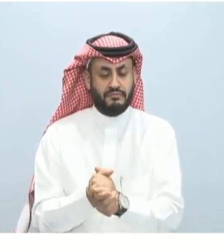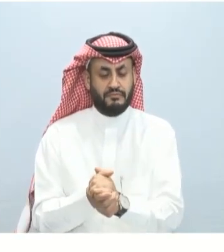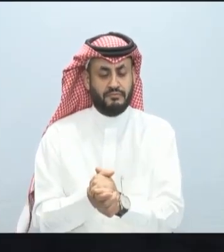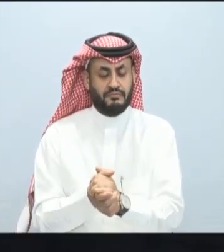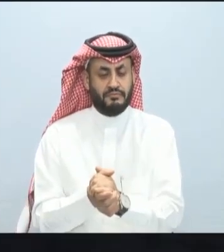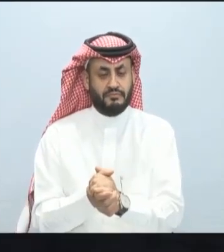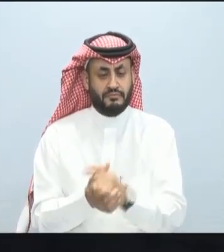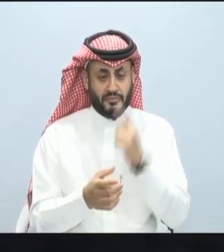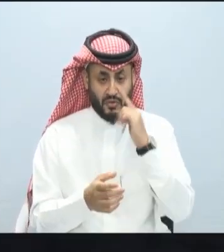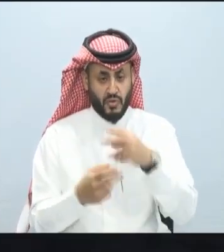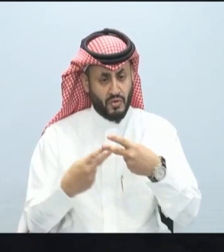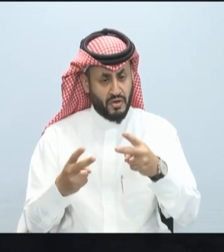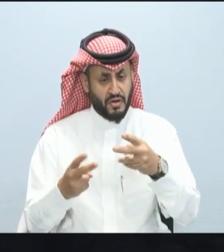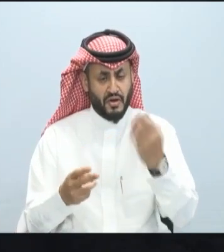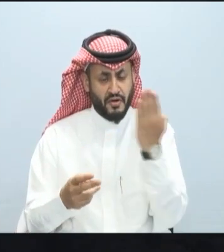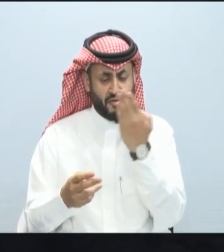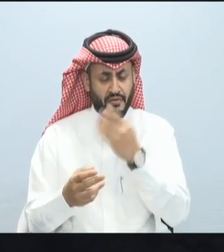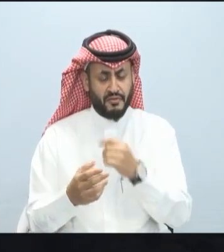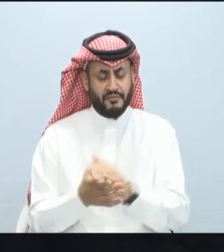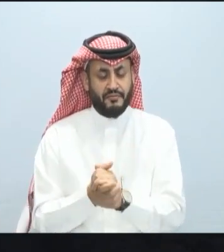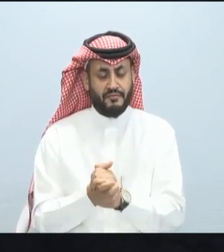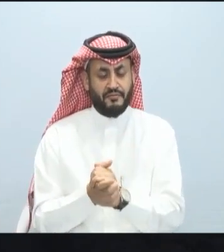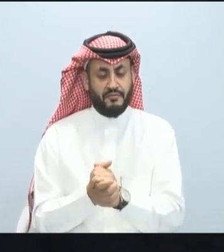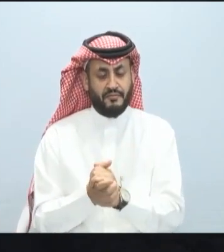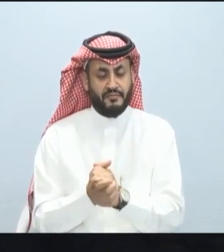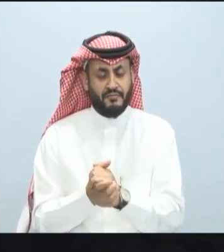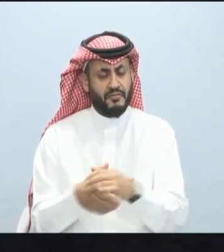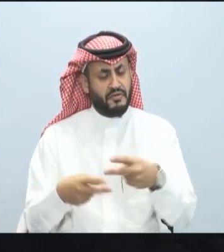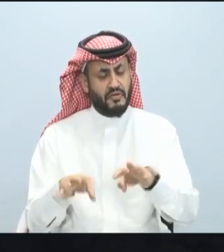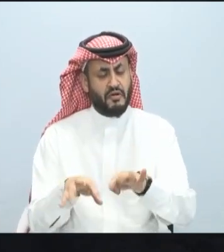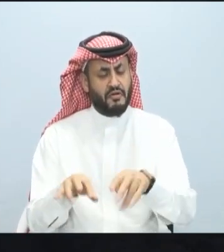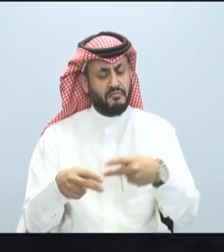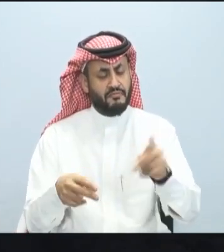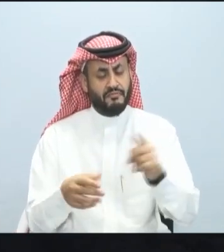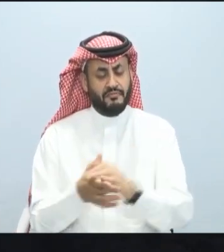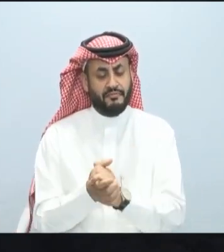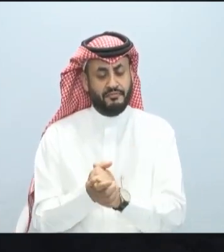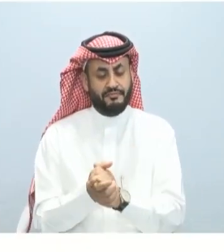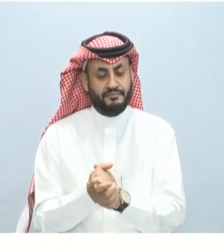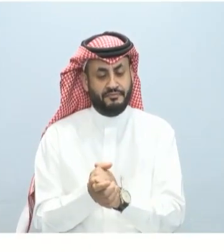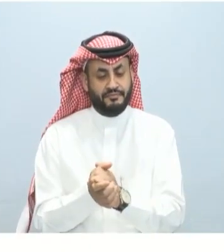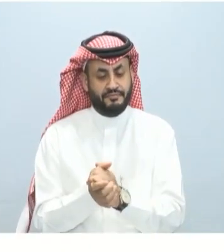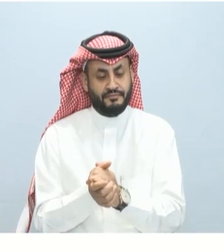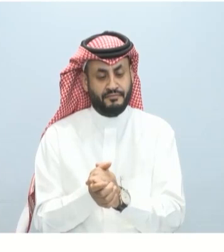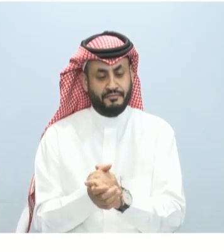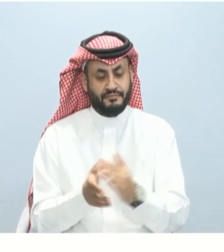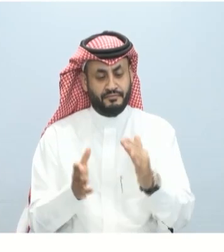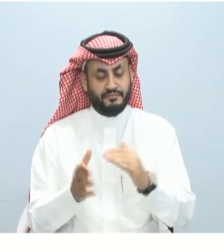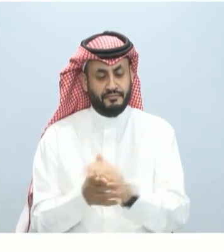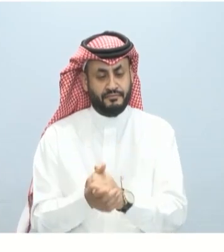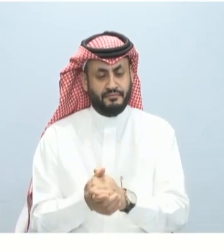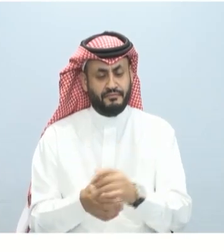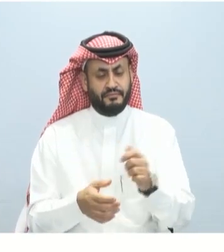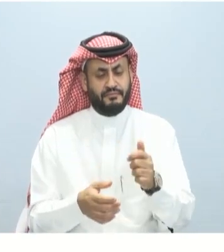is read and very clear. And if you want to present something typed, it's up to you. We have after that to make sure